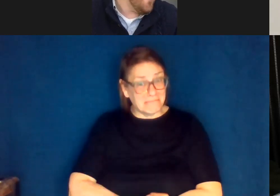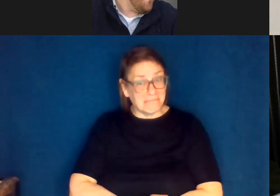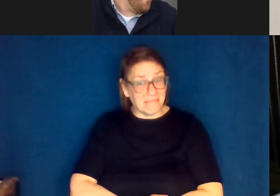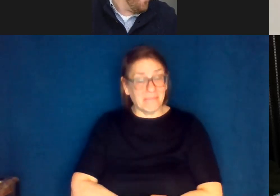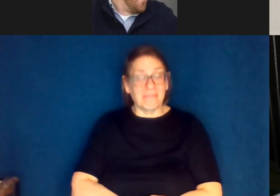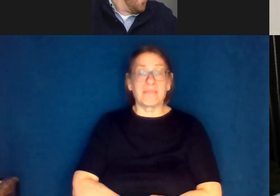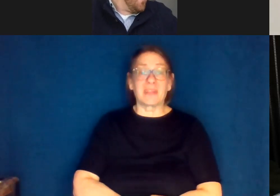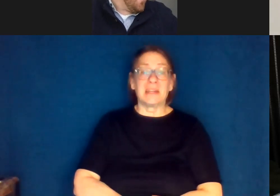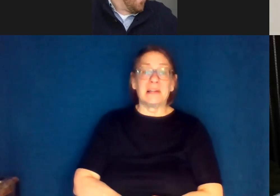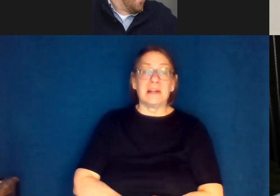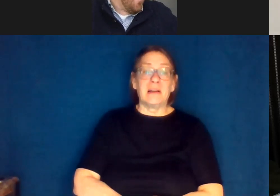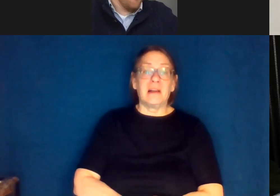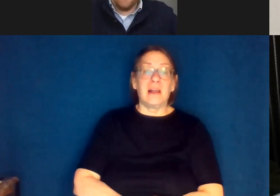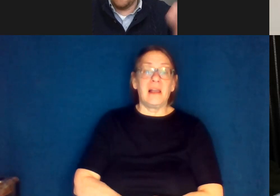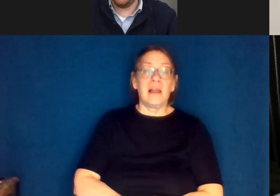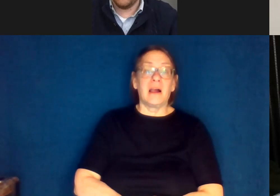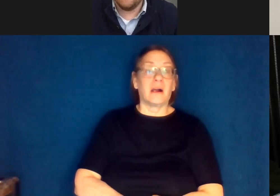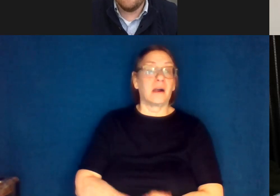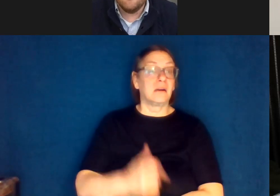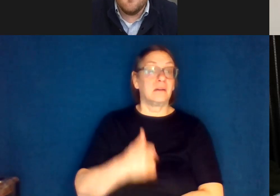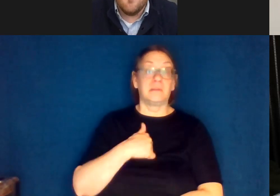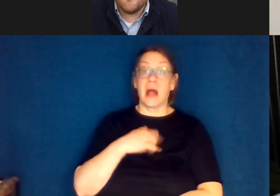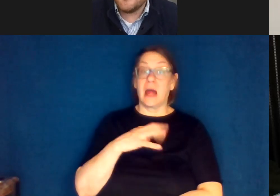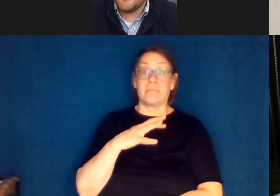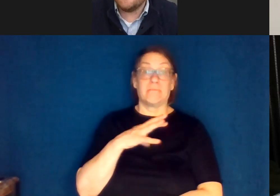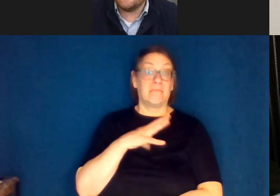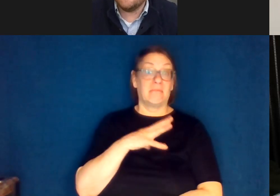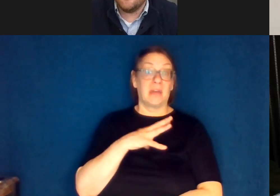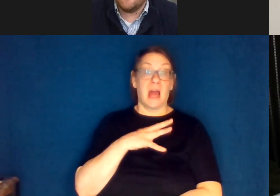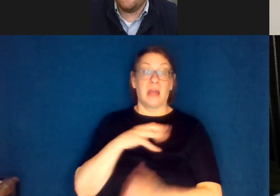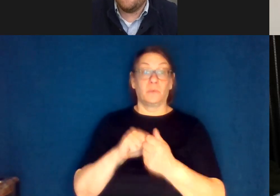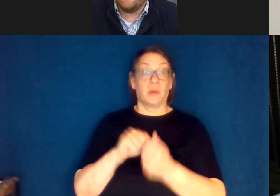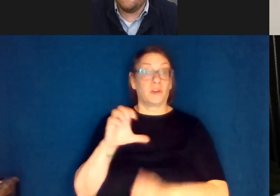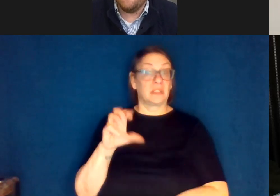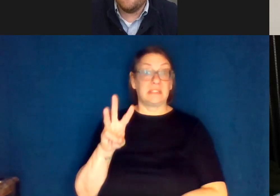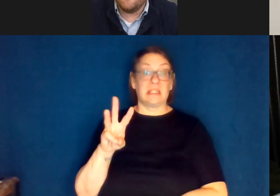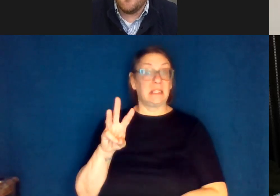And I'm fine with Christine's